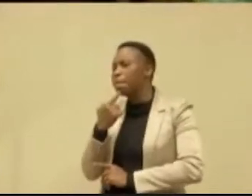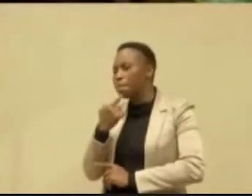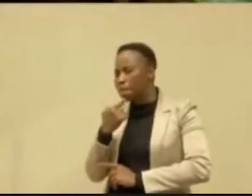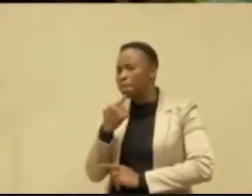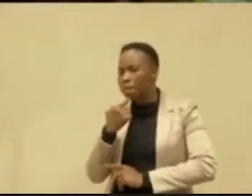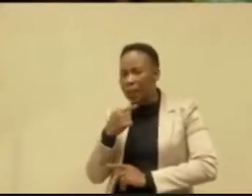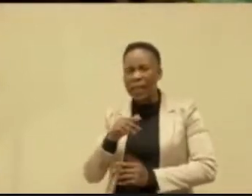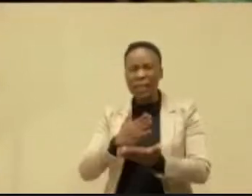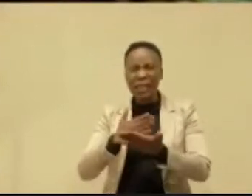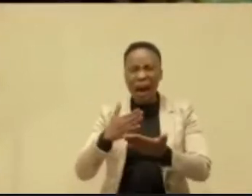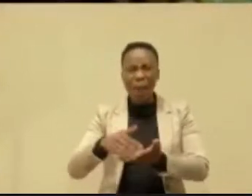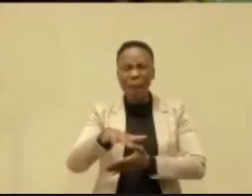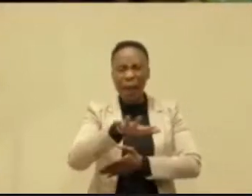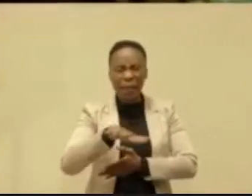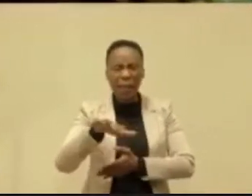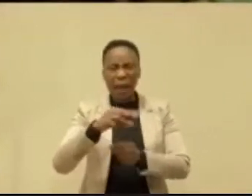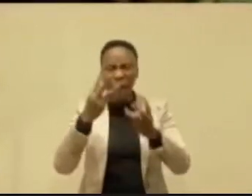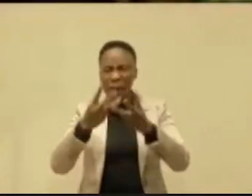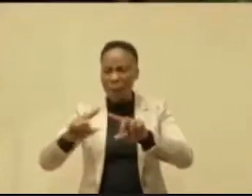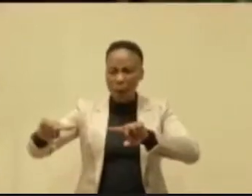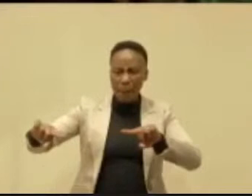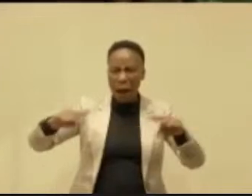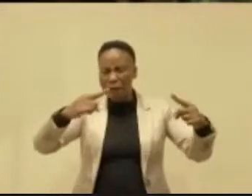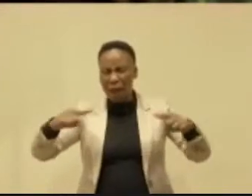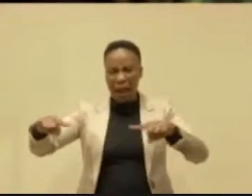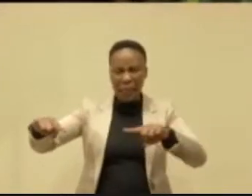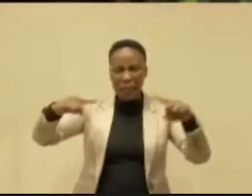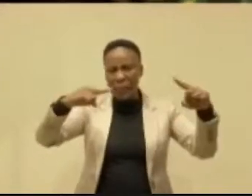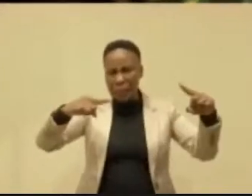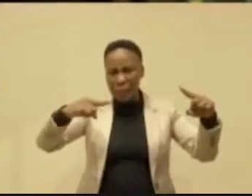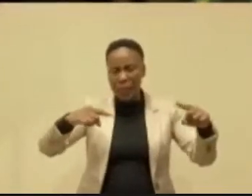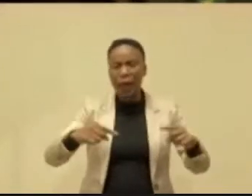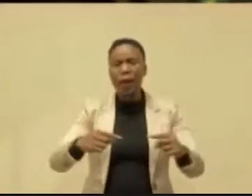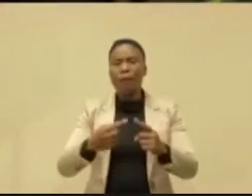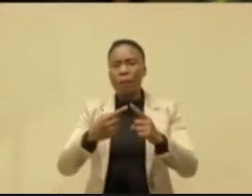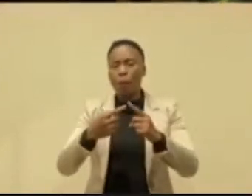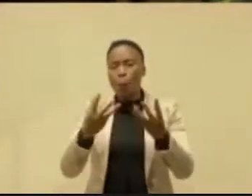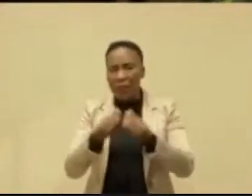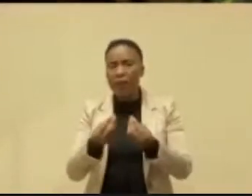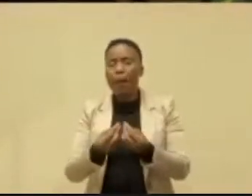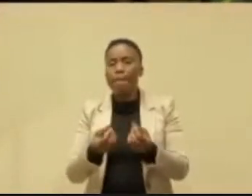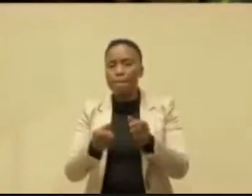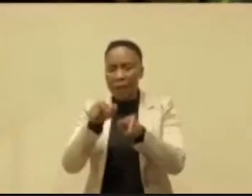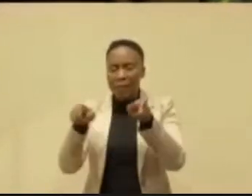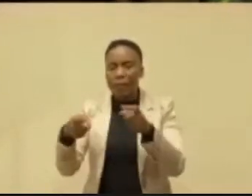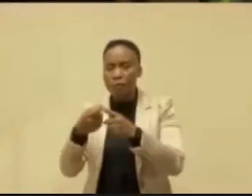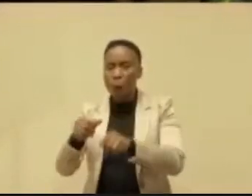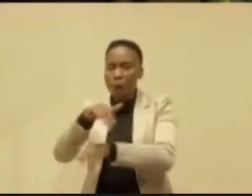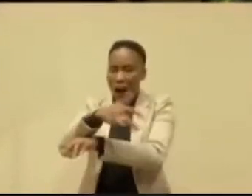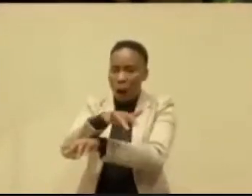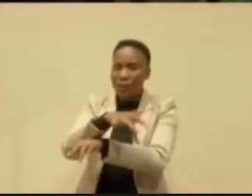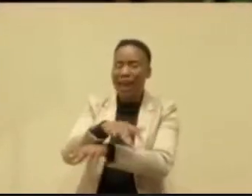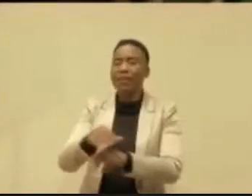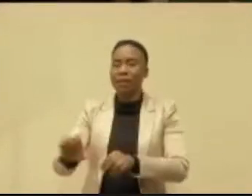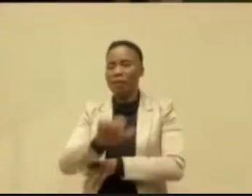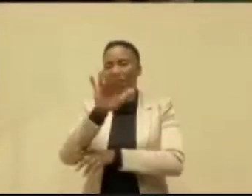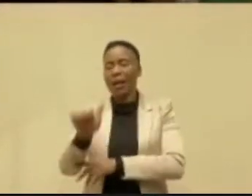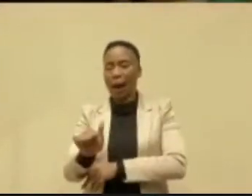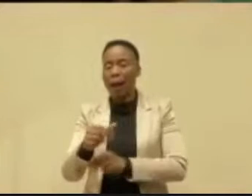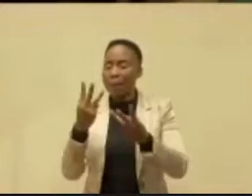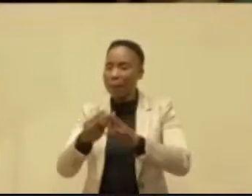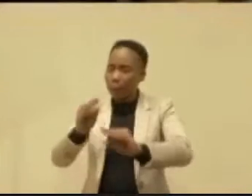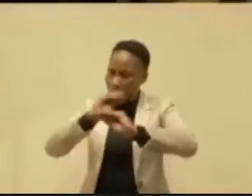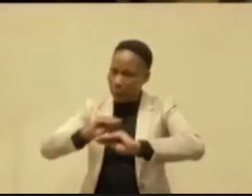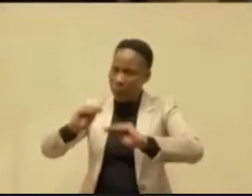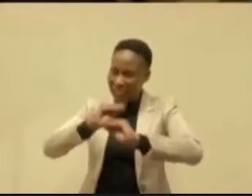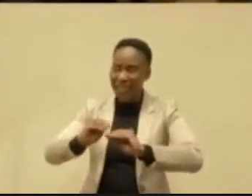people are fighting manually people who are from outside and people need to be educated south africa